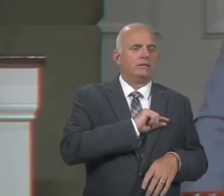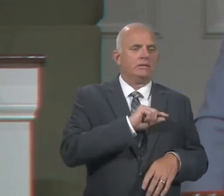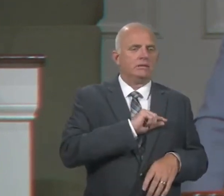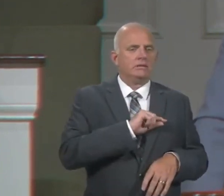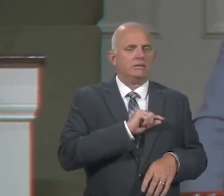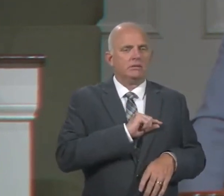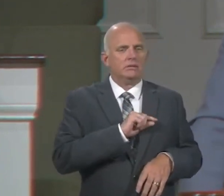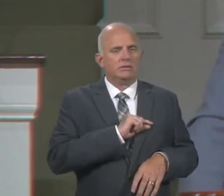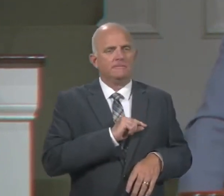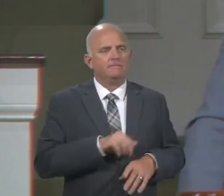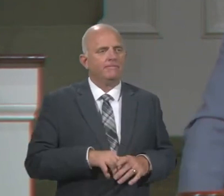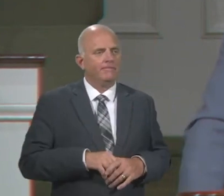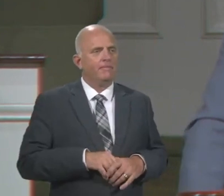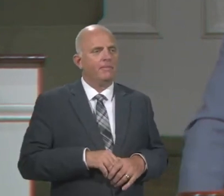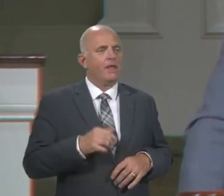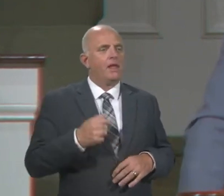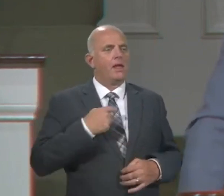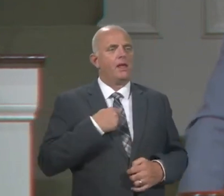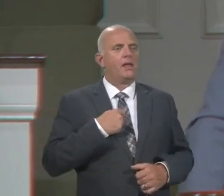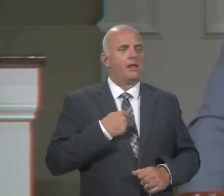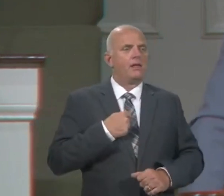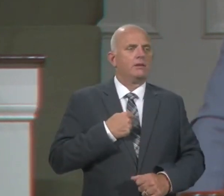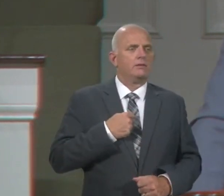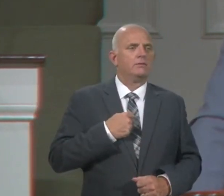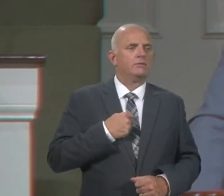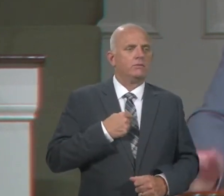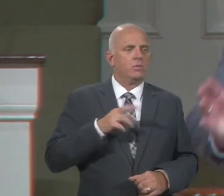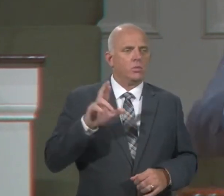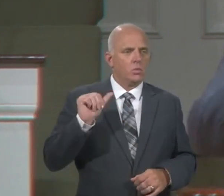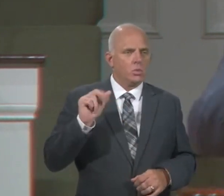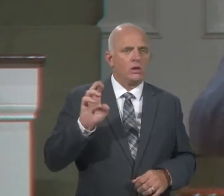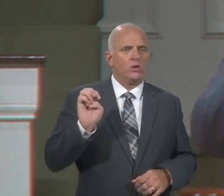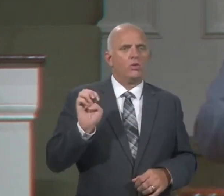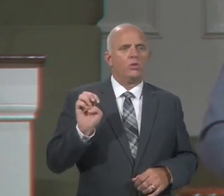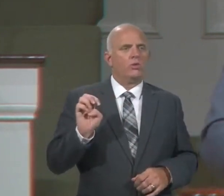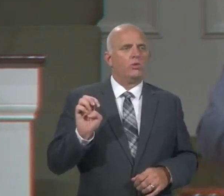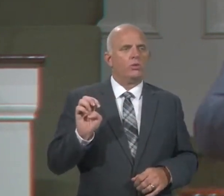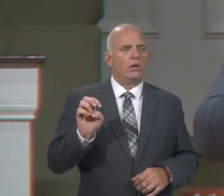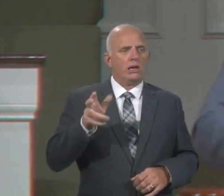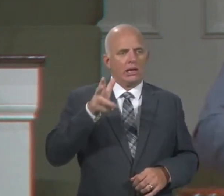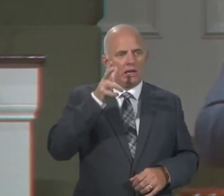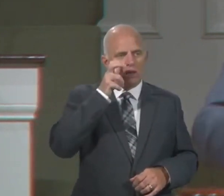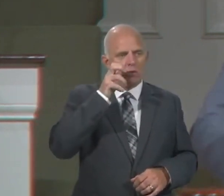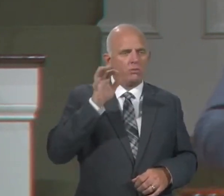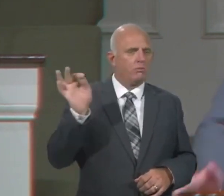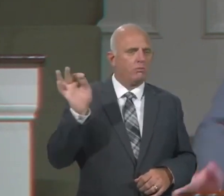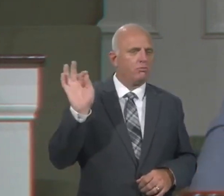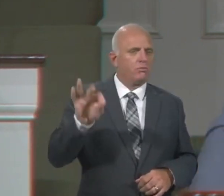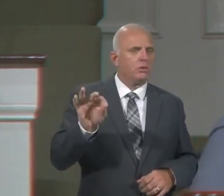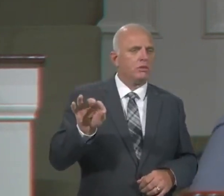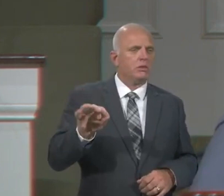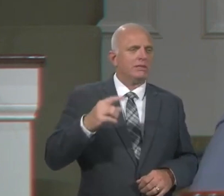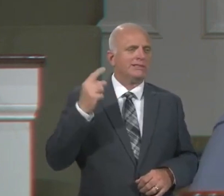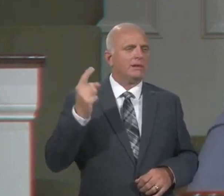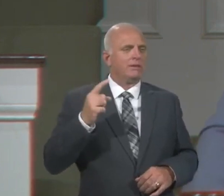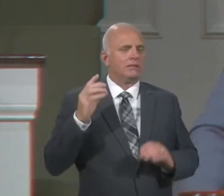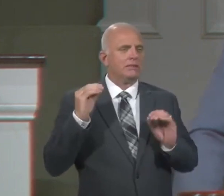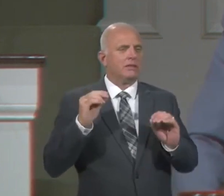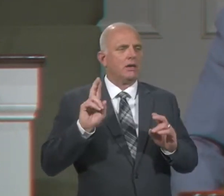you, but I rarely ever hear a message or a lesson taught about soul